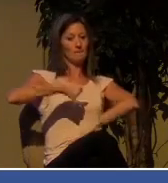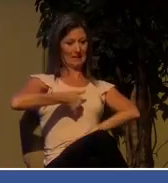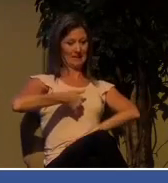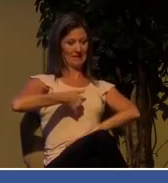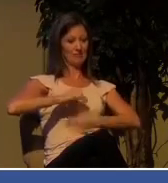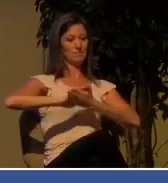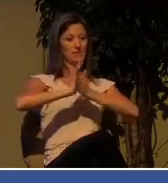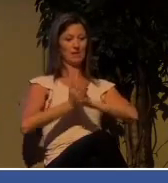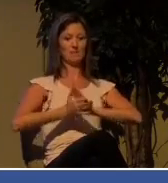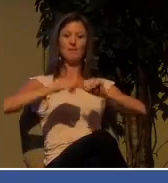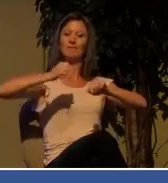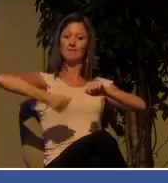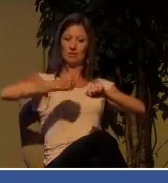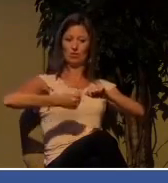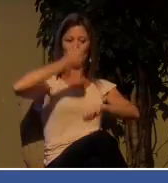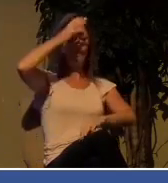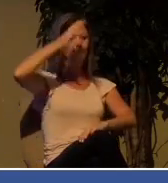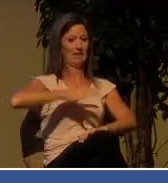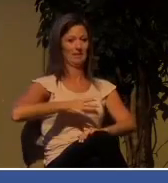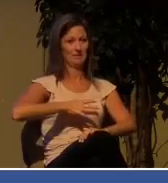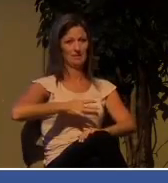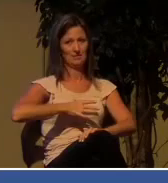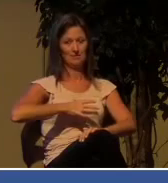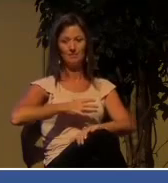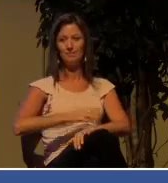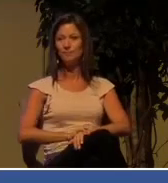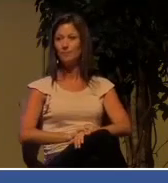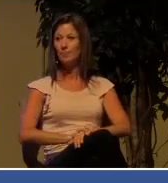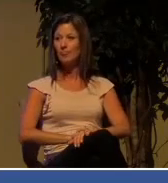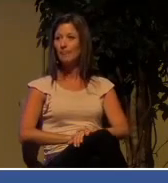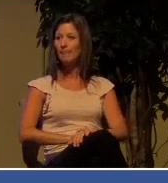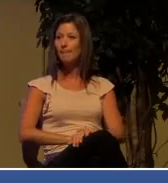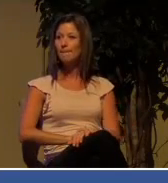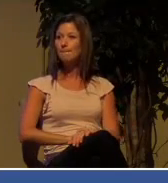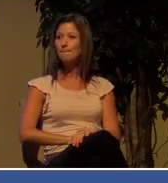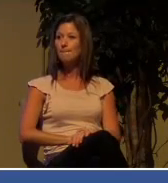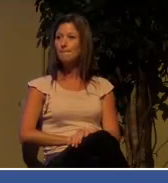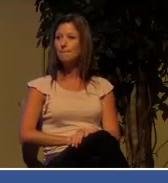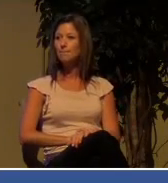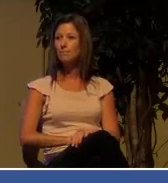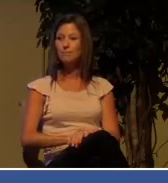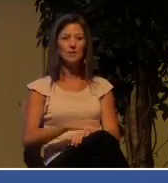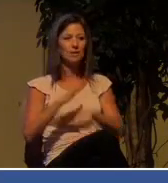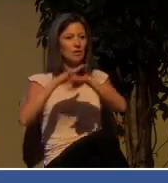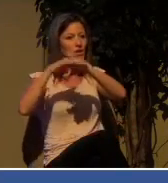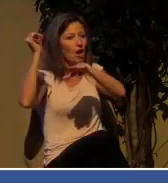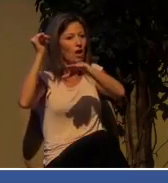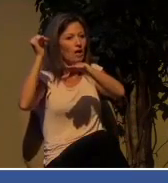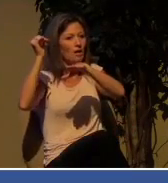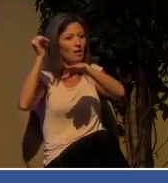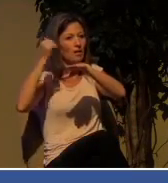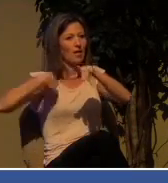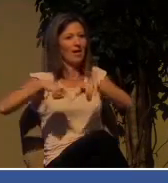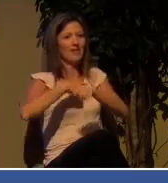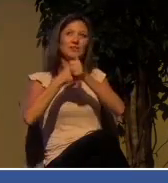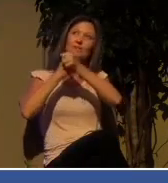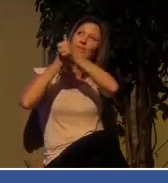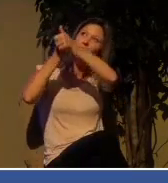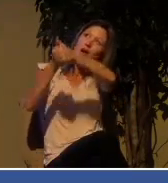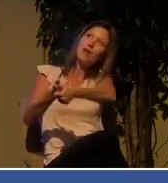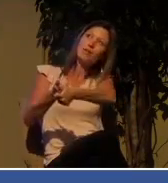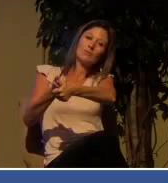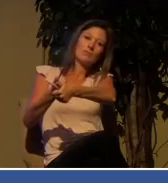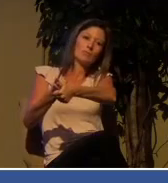be a fisher of men. He calls us to follow him. He calls us to